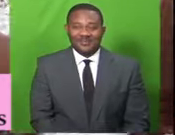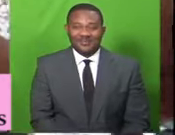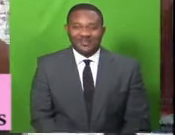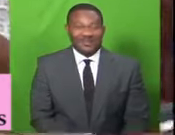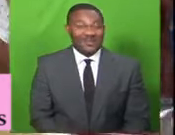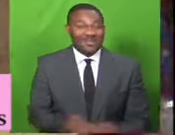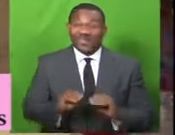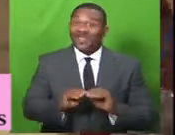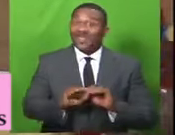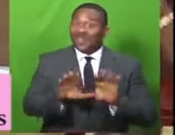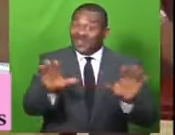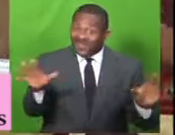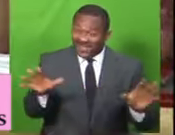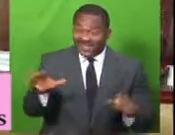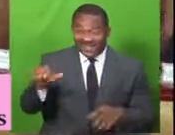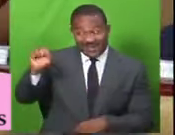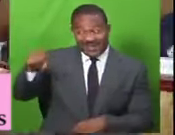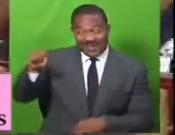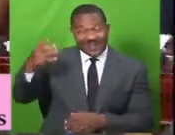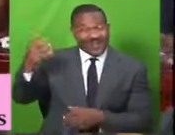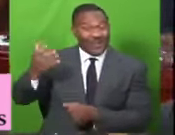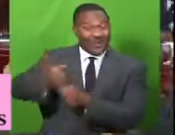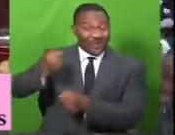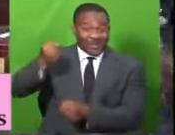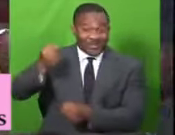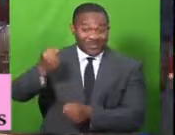I think the ayes have it.